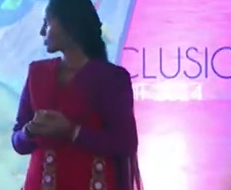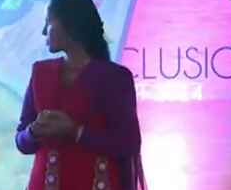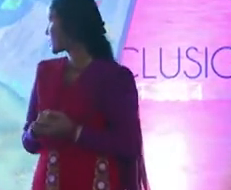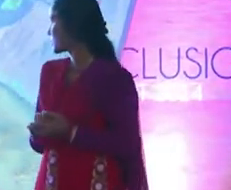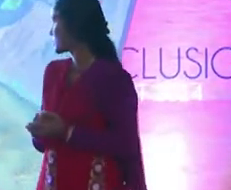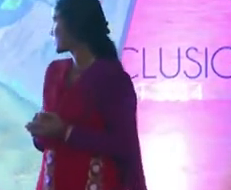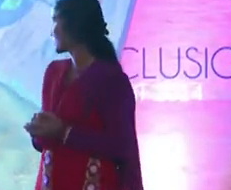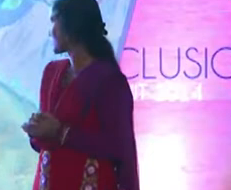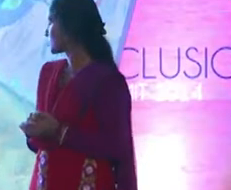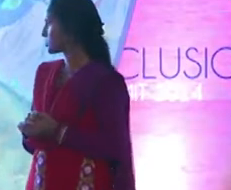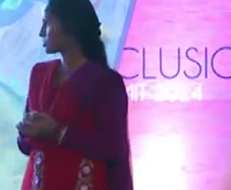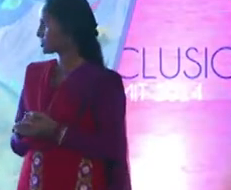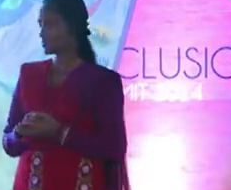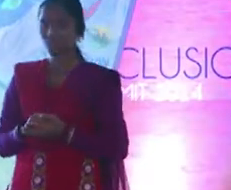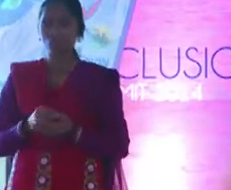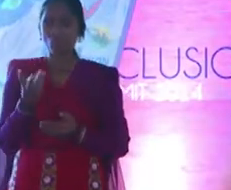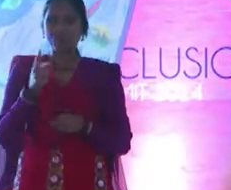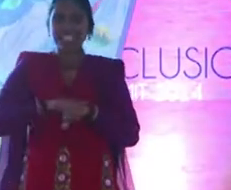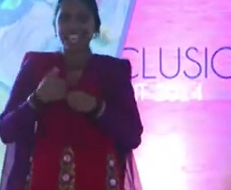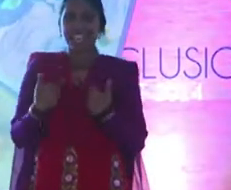if how much time do I have?